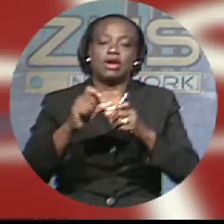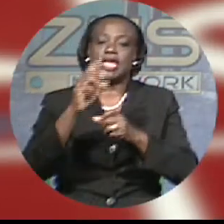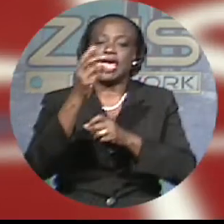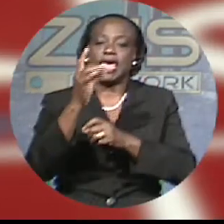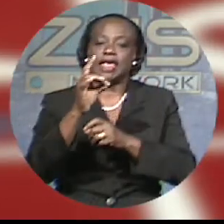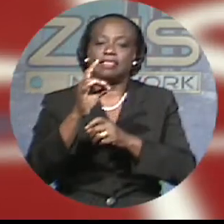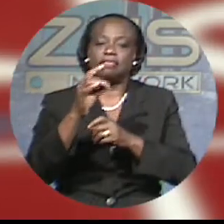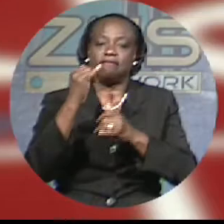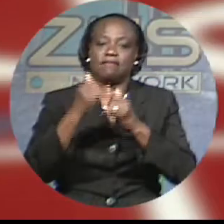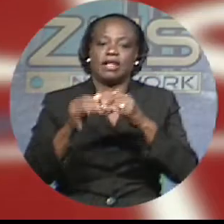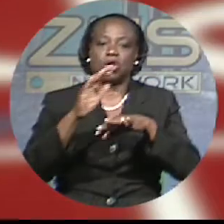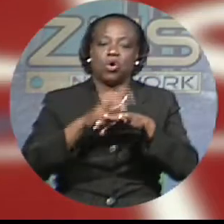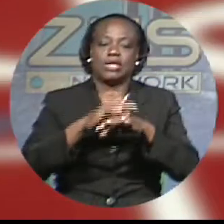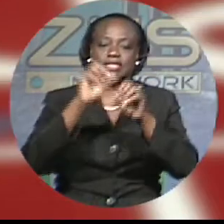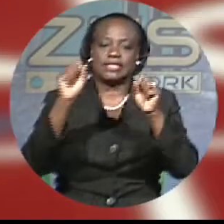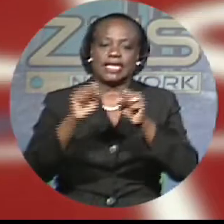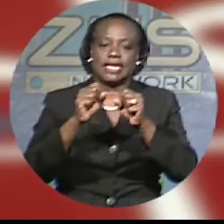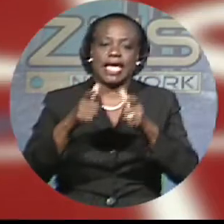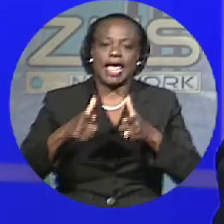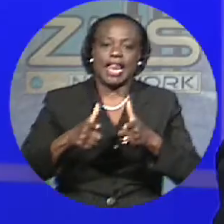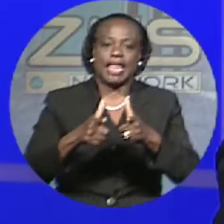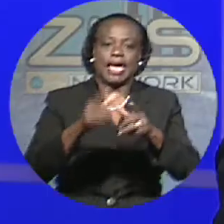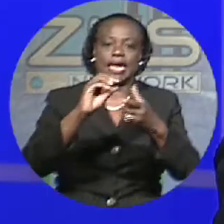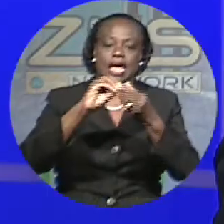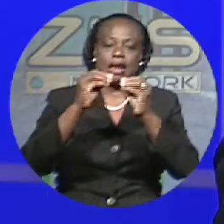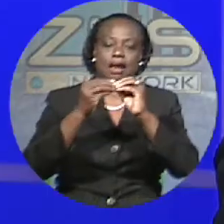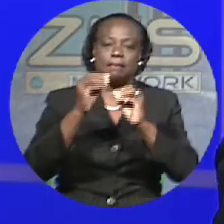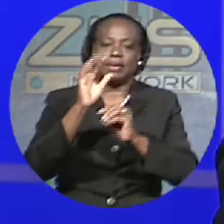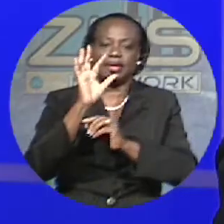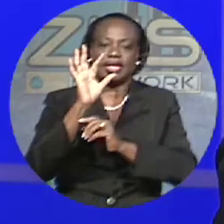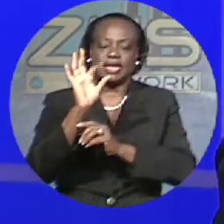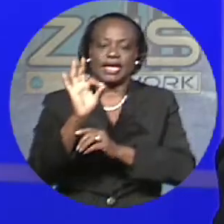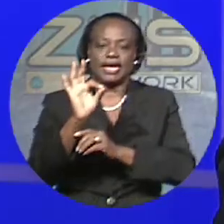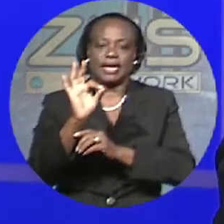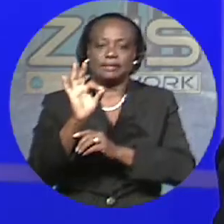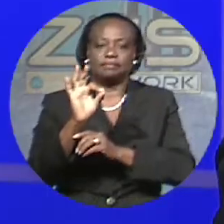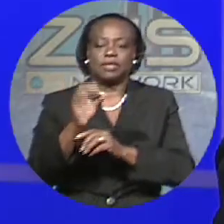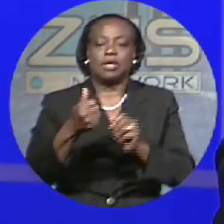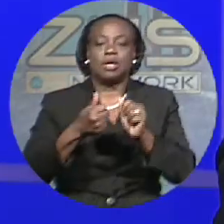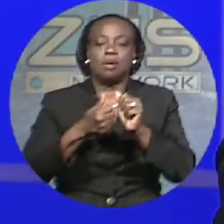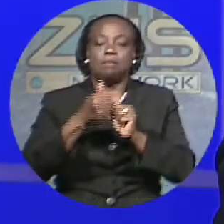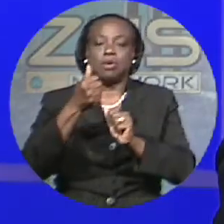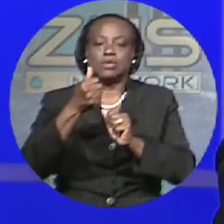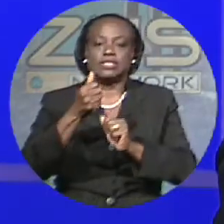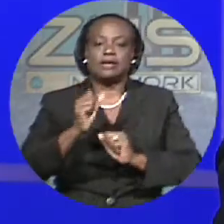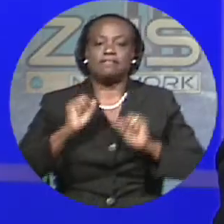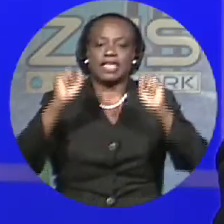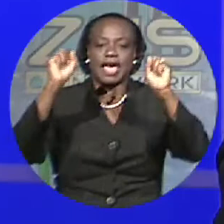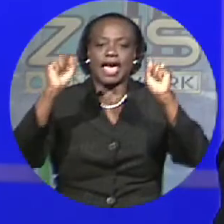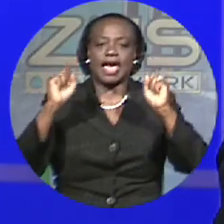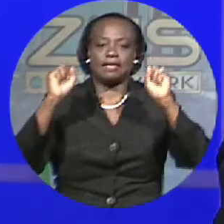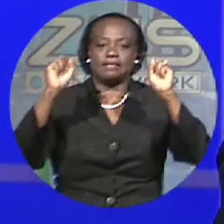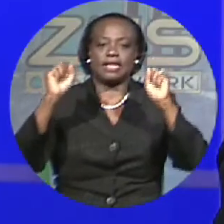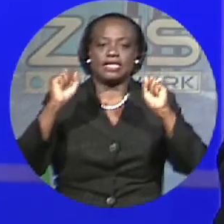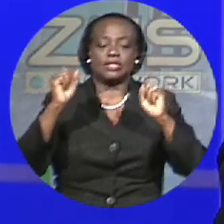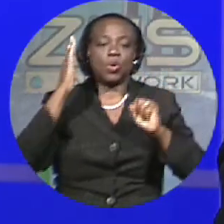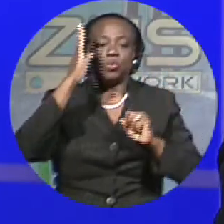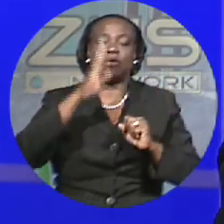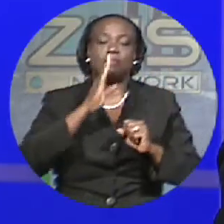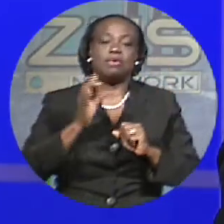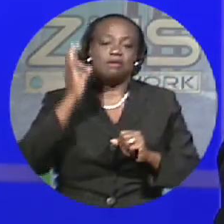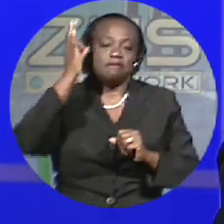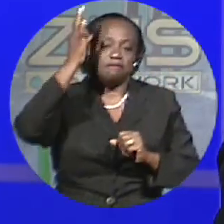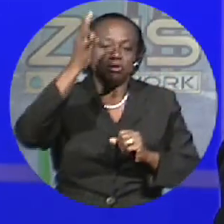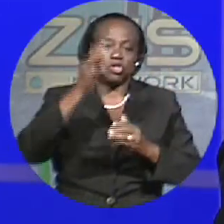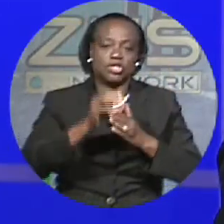Saturday out of lane number 9. Now, most of our athletes competing at the Youth Olympics will become future elite athletes at